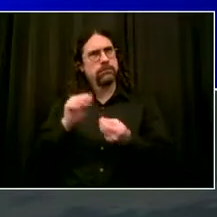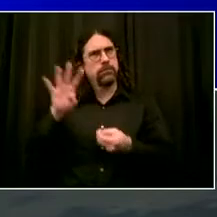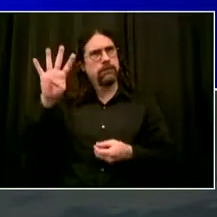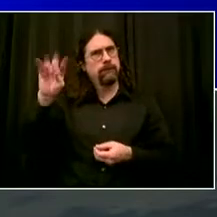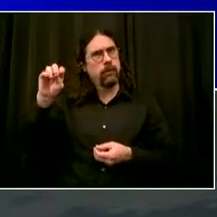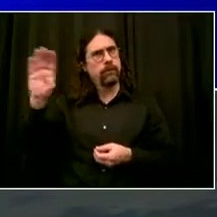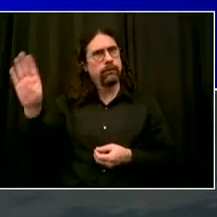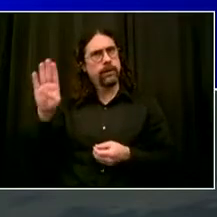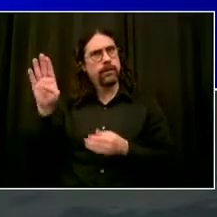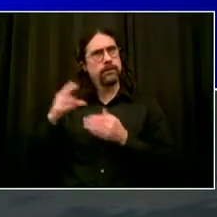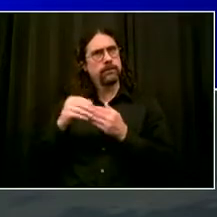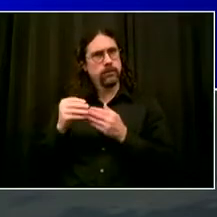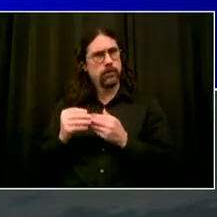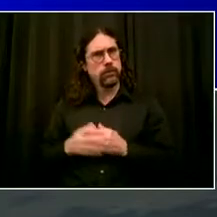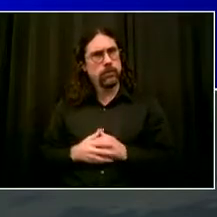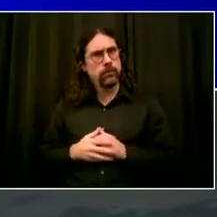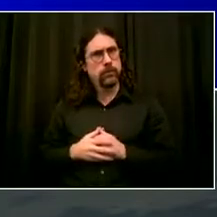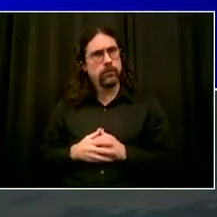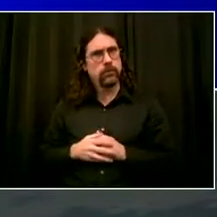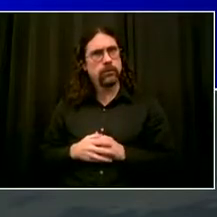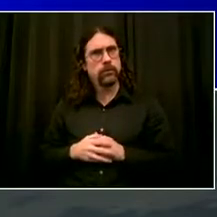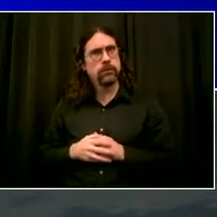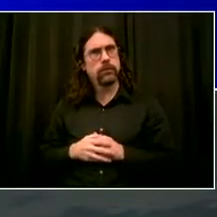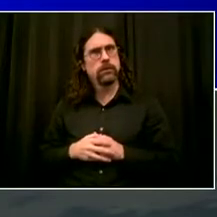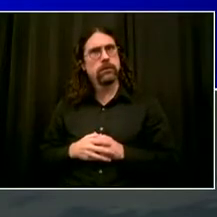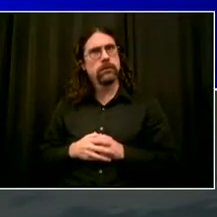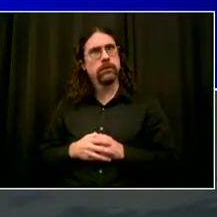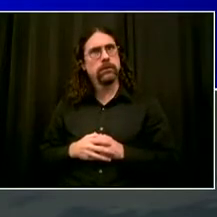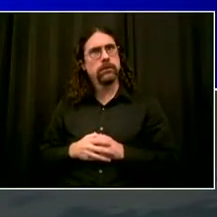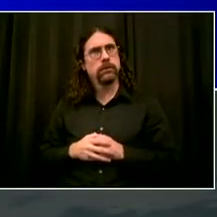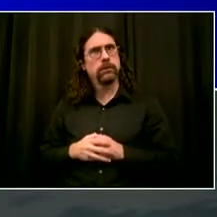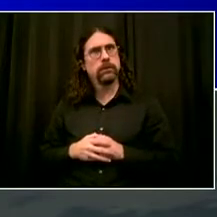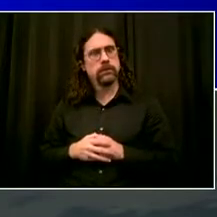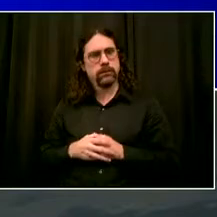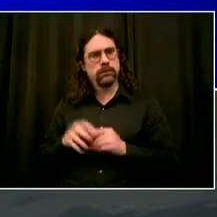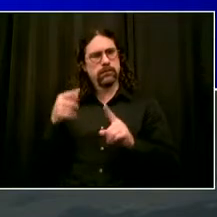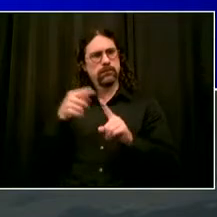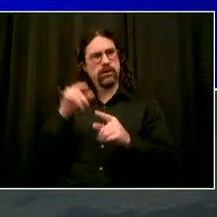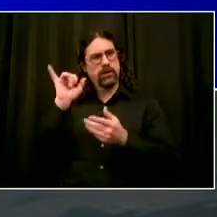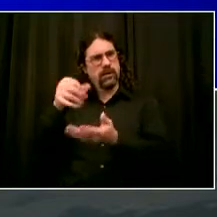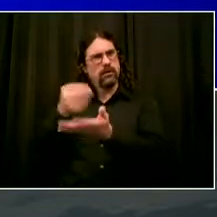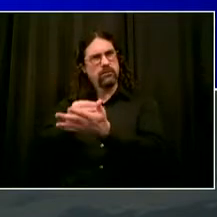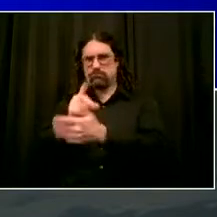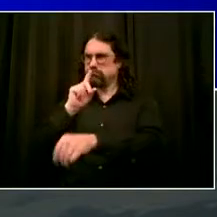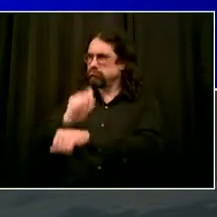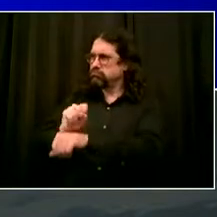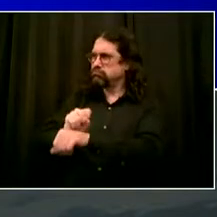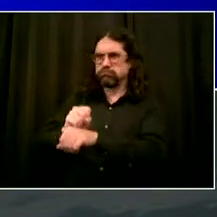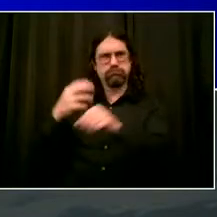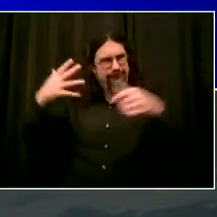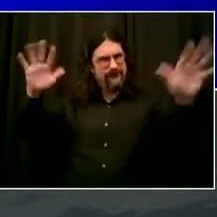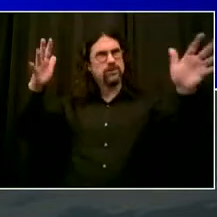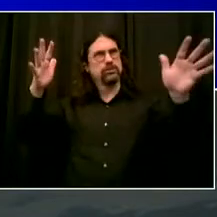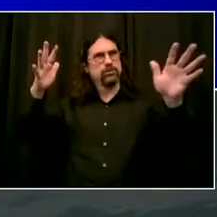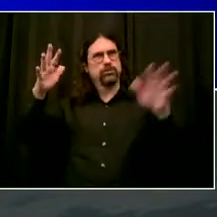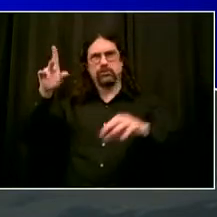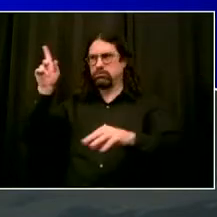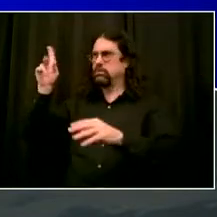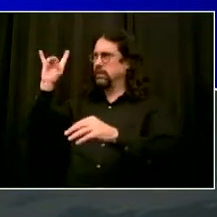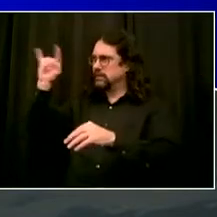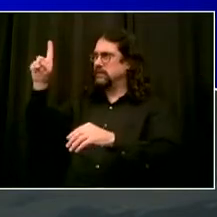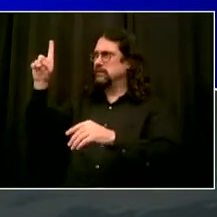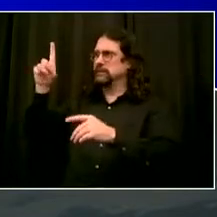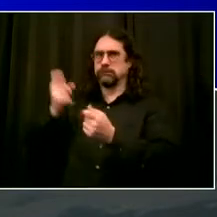another stimulus and this is exactly the right time for it now I want to give you an example of what that has